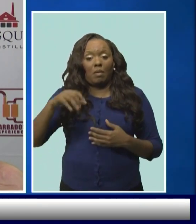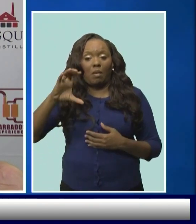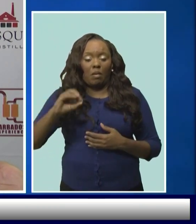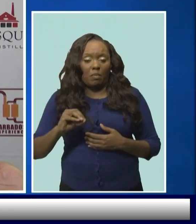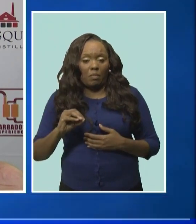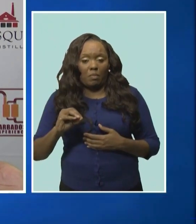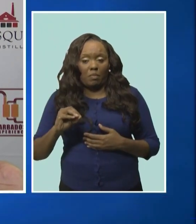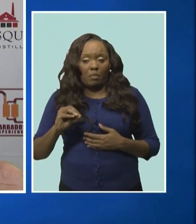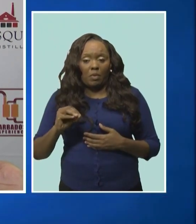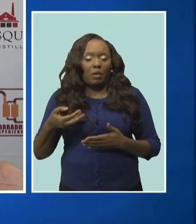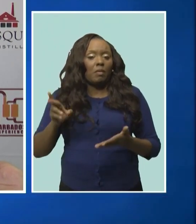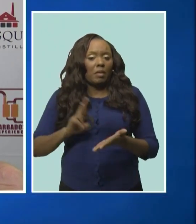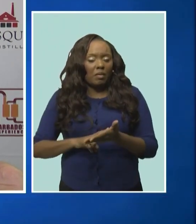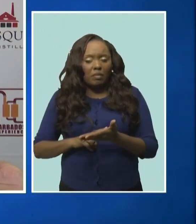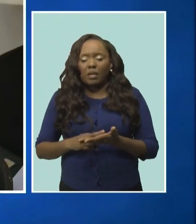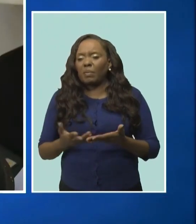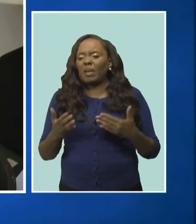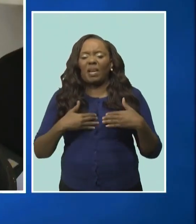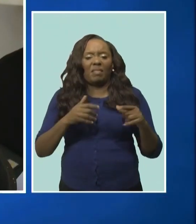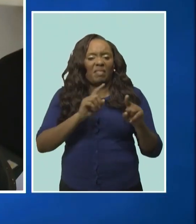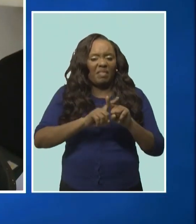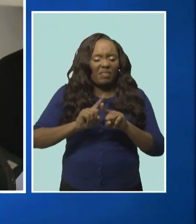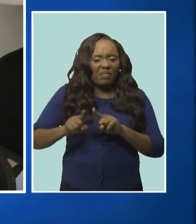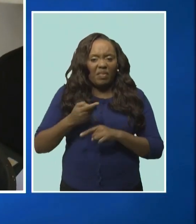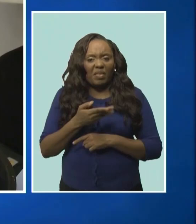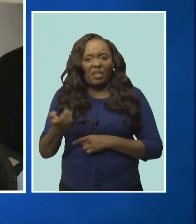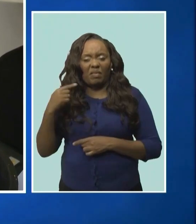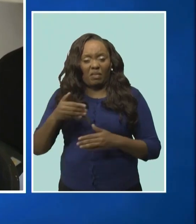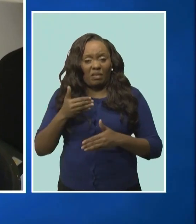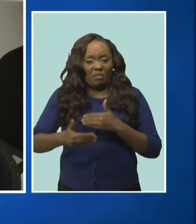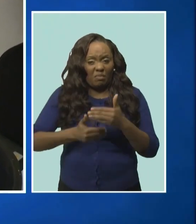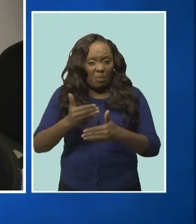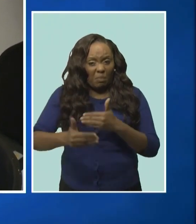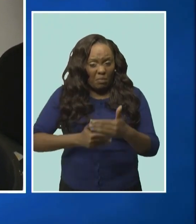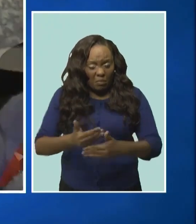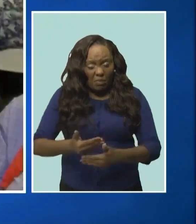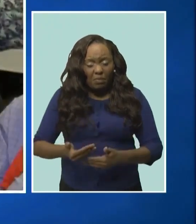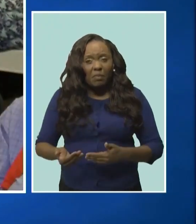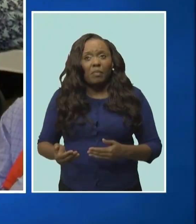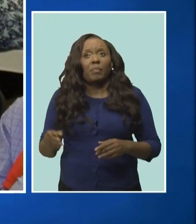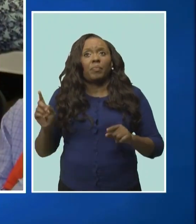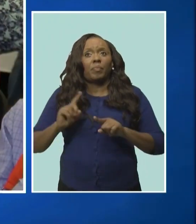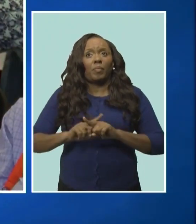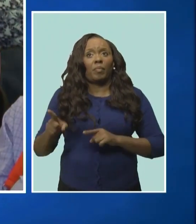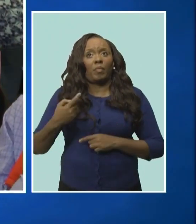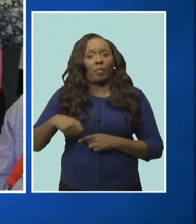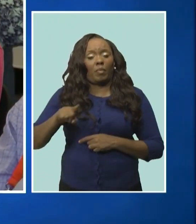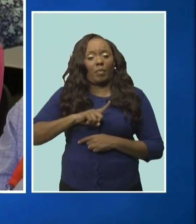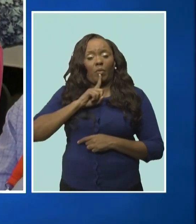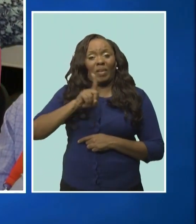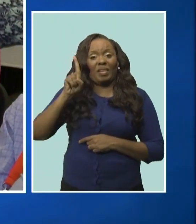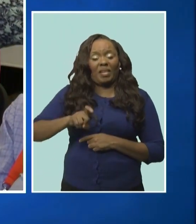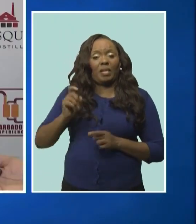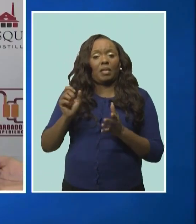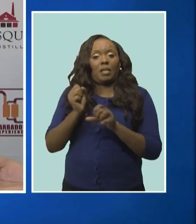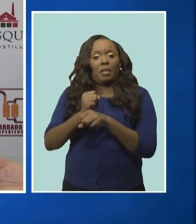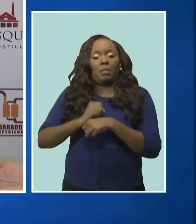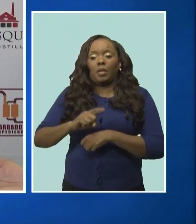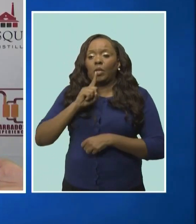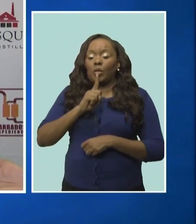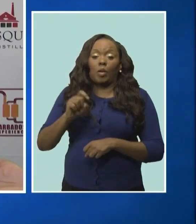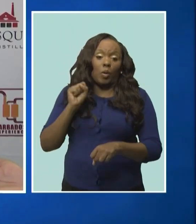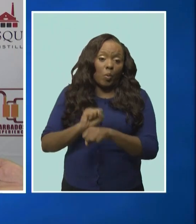can be read. So we have these initial steps. What we've not done is put now it into place and have